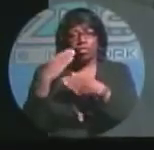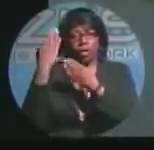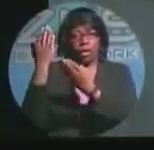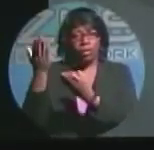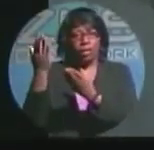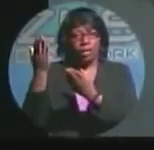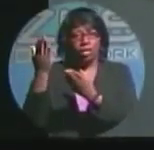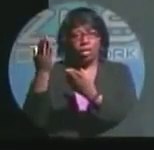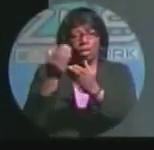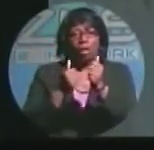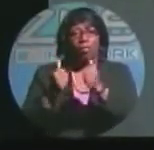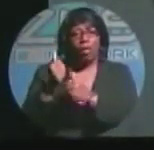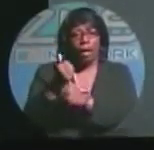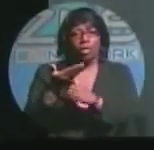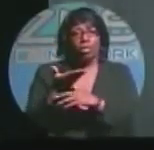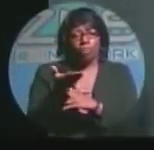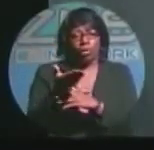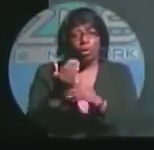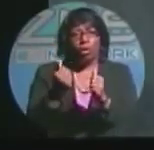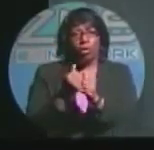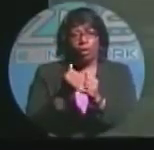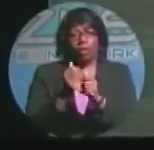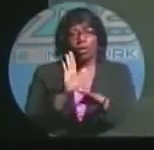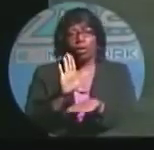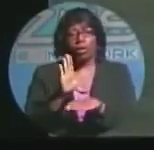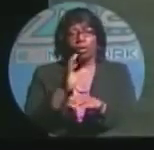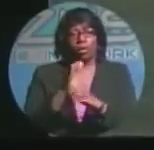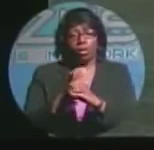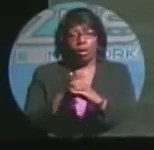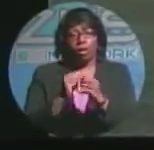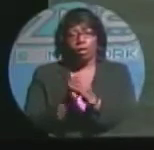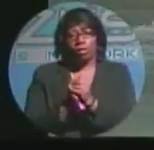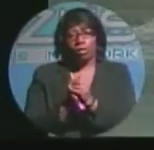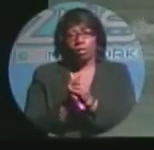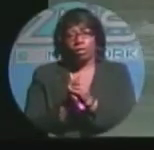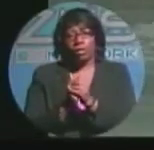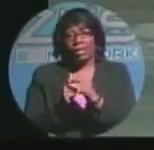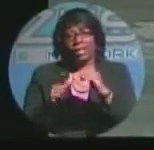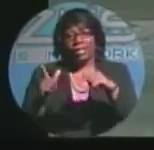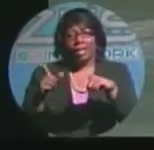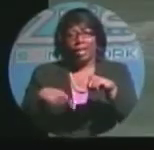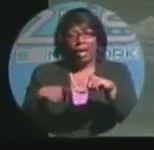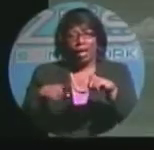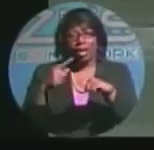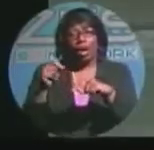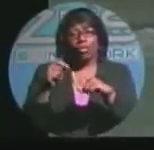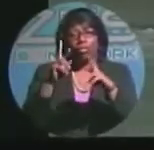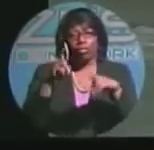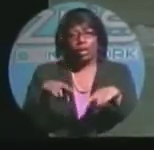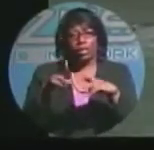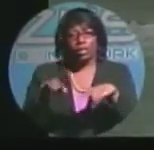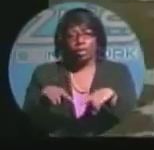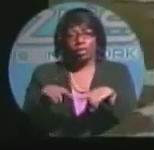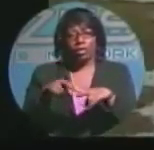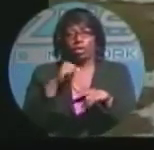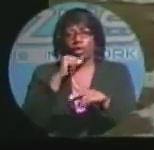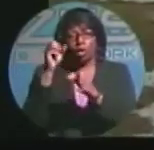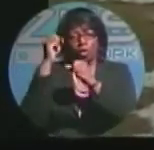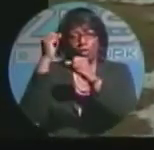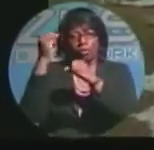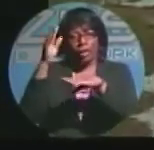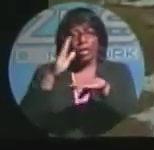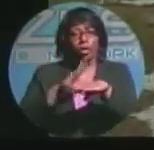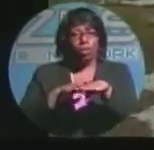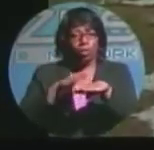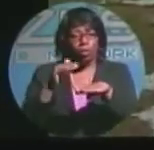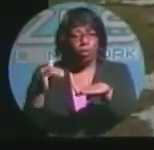vehicle? No, all right. Okay, thanks a lot. The lack of residents heeding the warnings was also a major issue for officials. Foremost